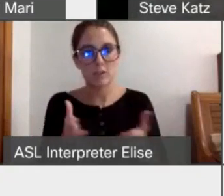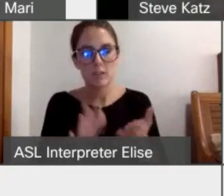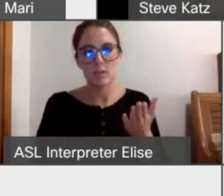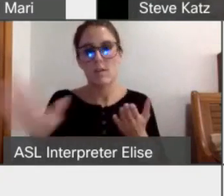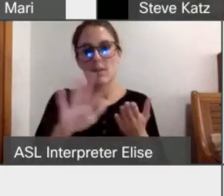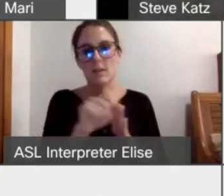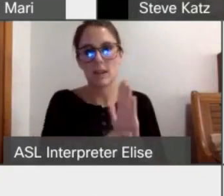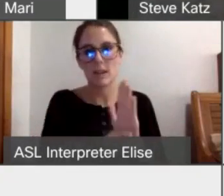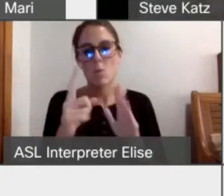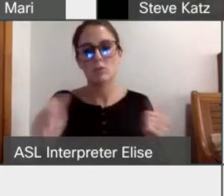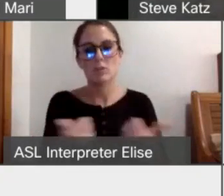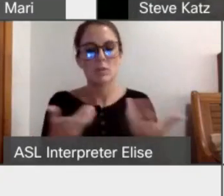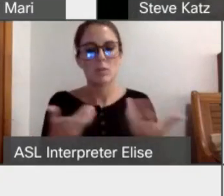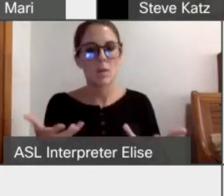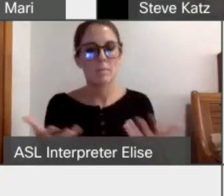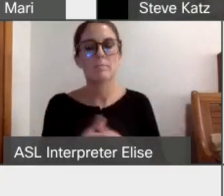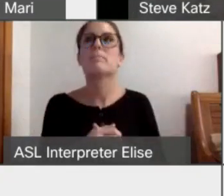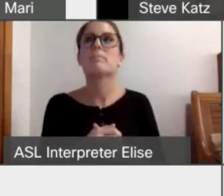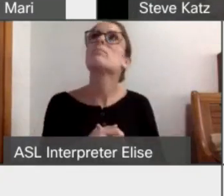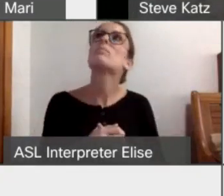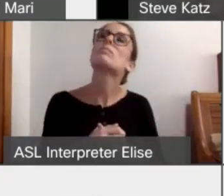one of our challenges has been around